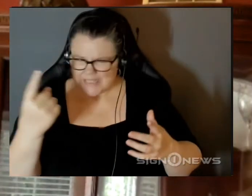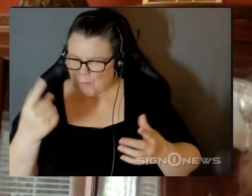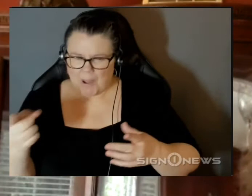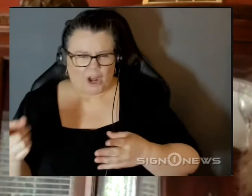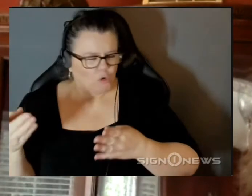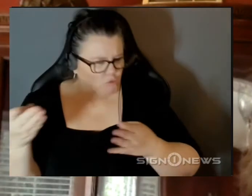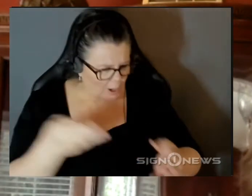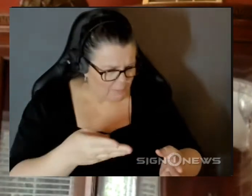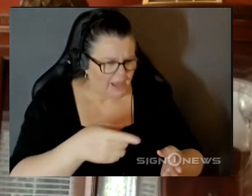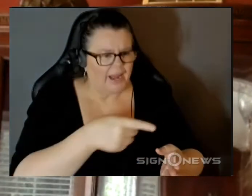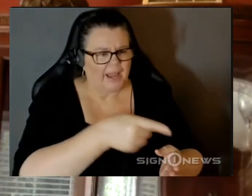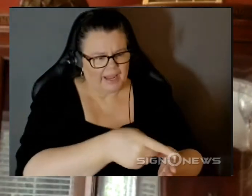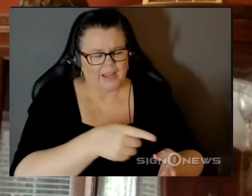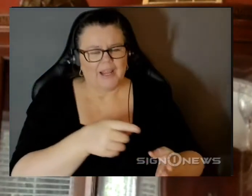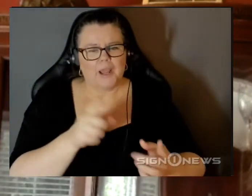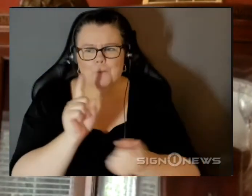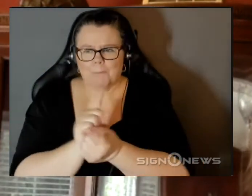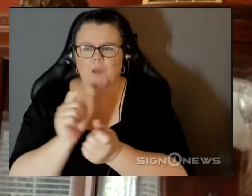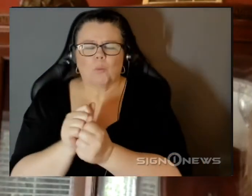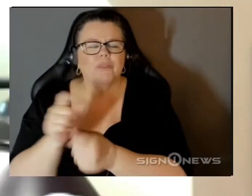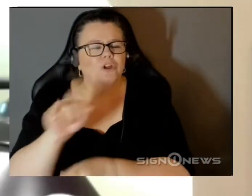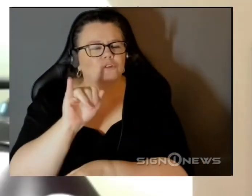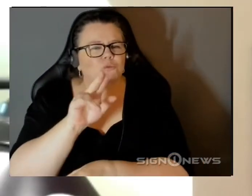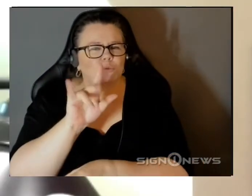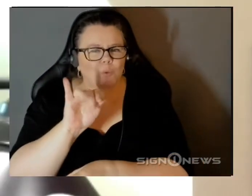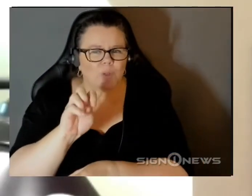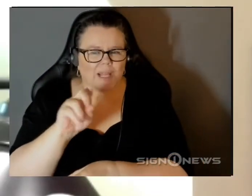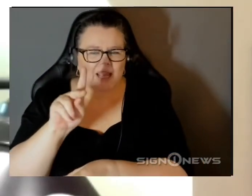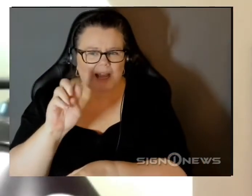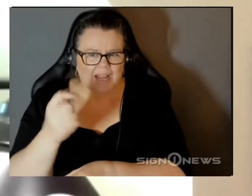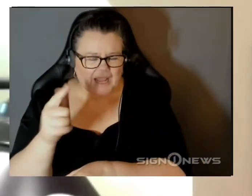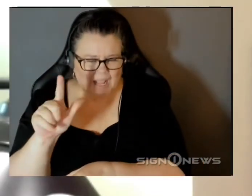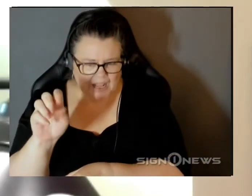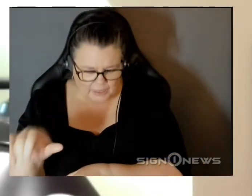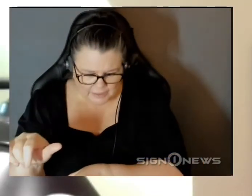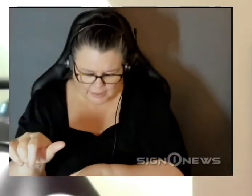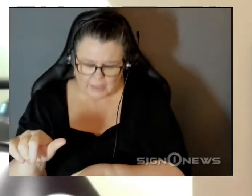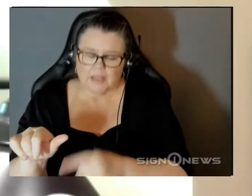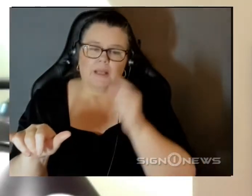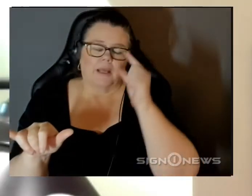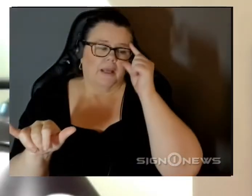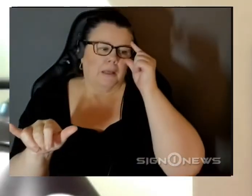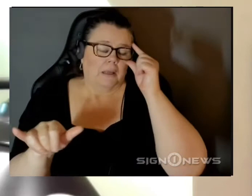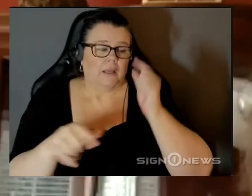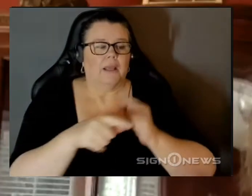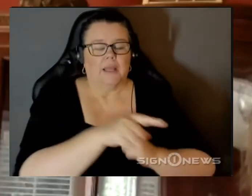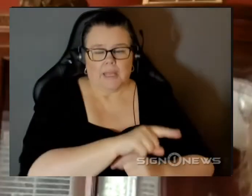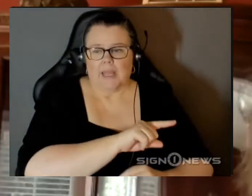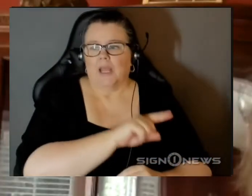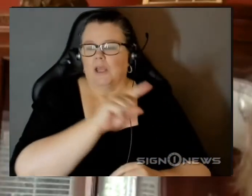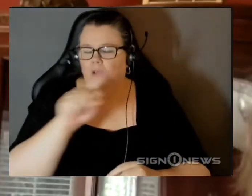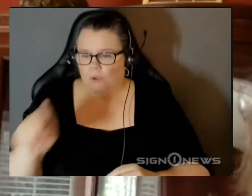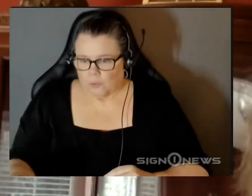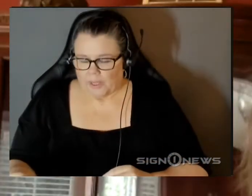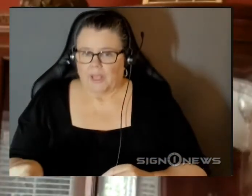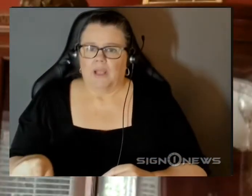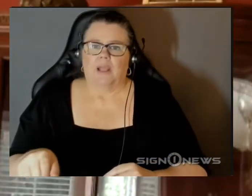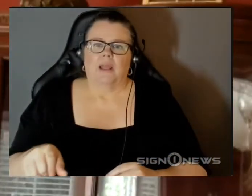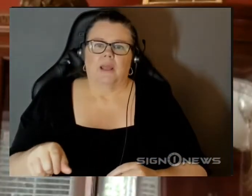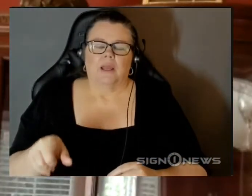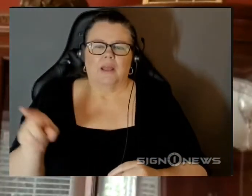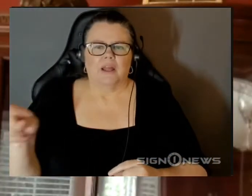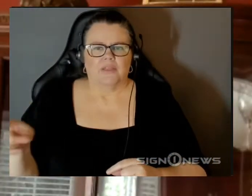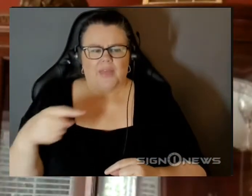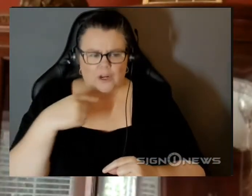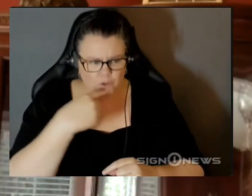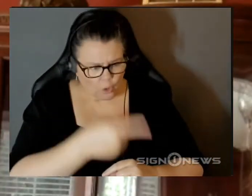Kegley. Julie's first thing was, first of all, we got to go through this whole thing, go pick up your records, and then let's go through